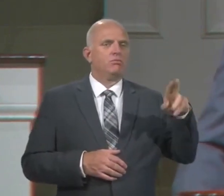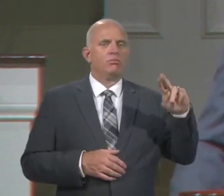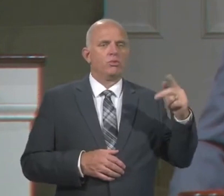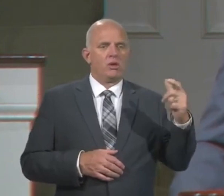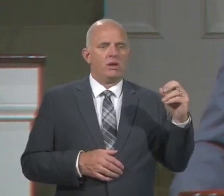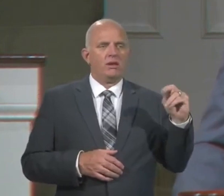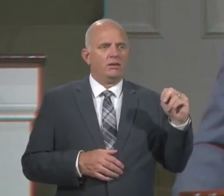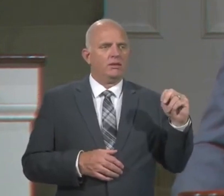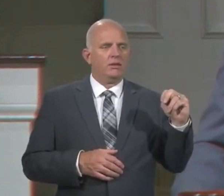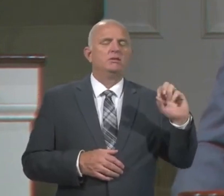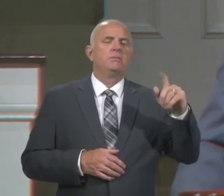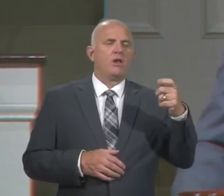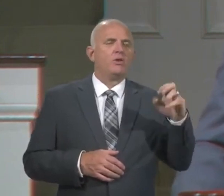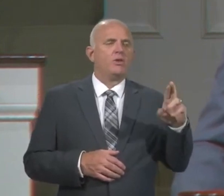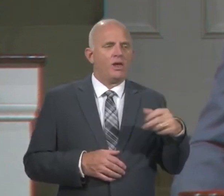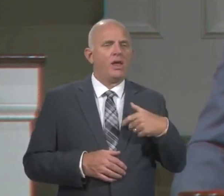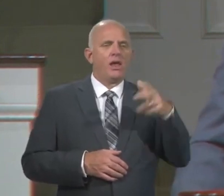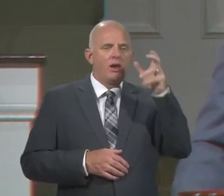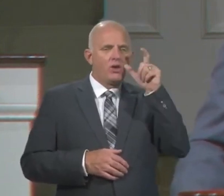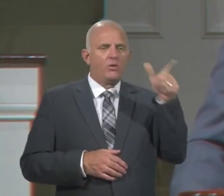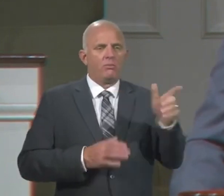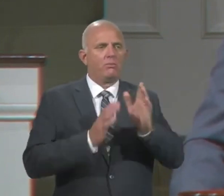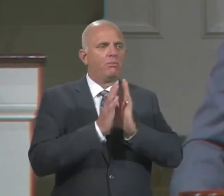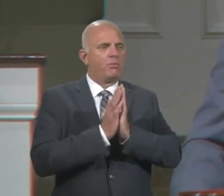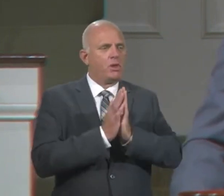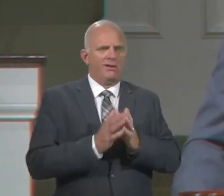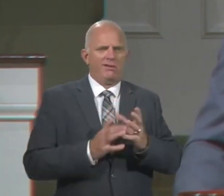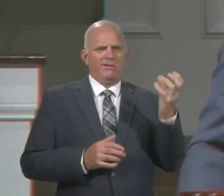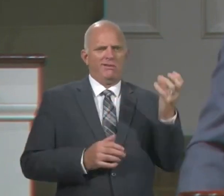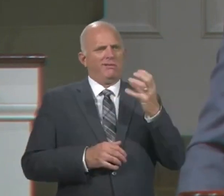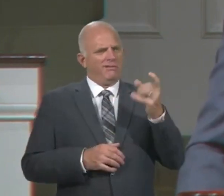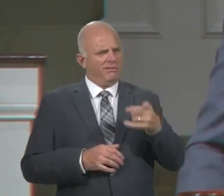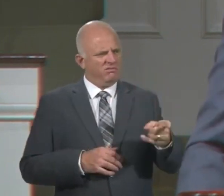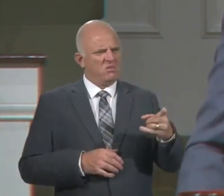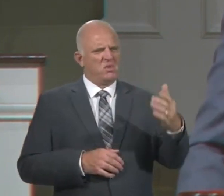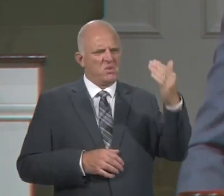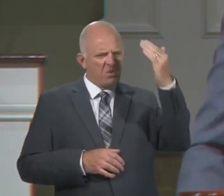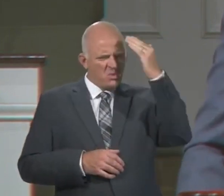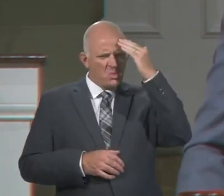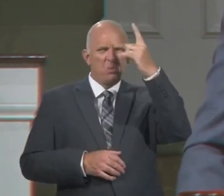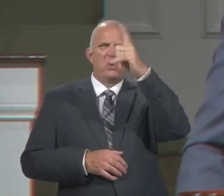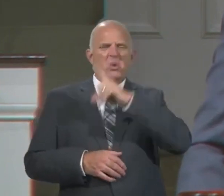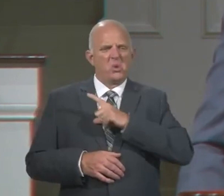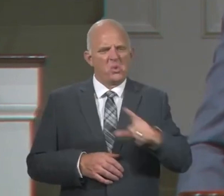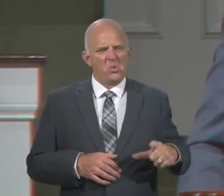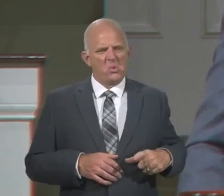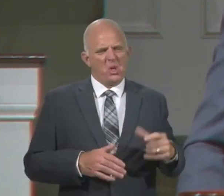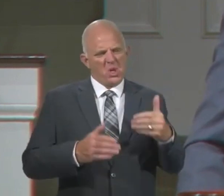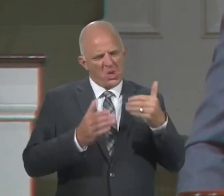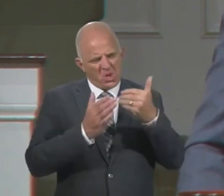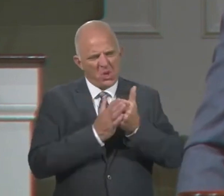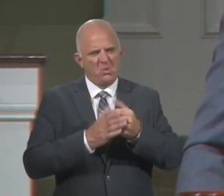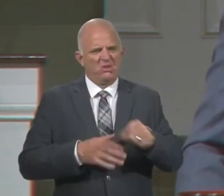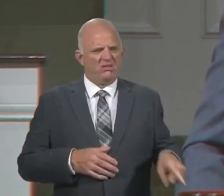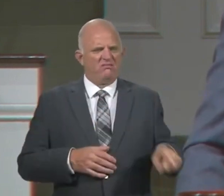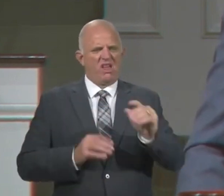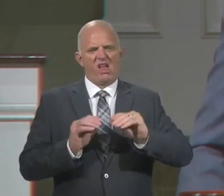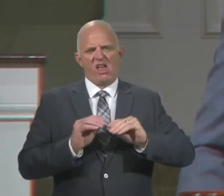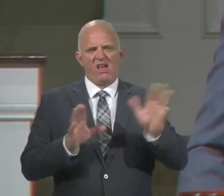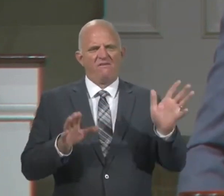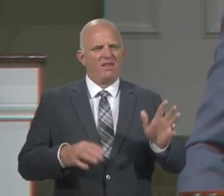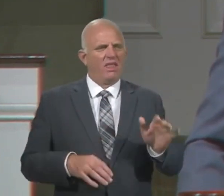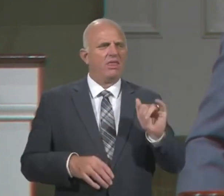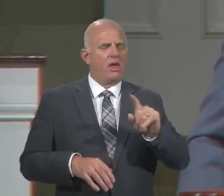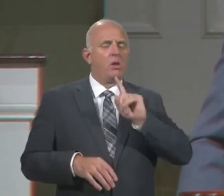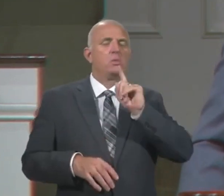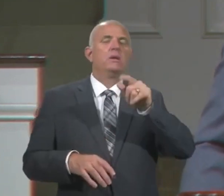When I'd hear him pray, I would always think, boy, that man really knows the Lord. And it's such a blessing